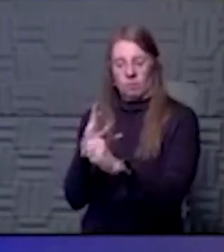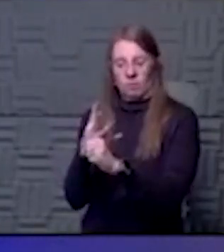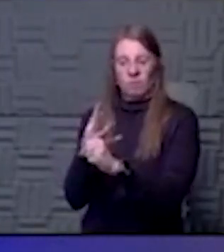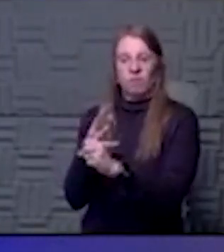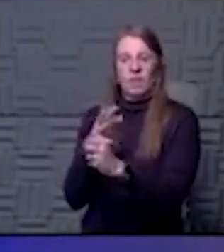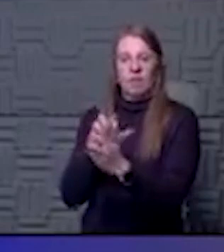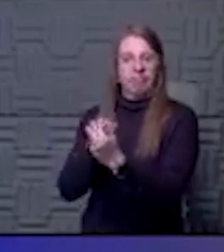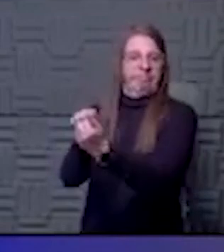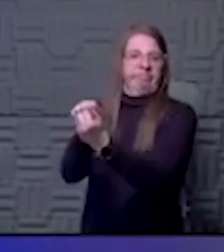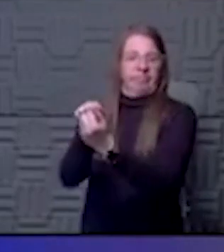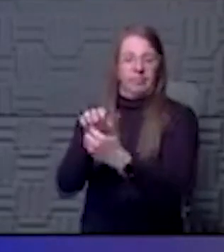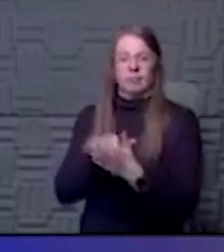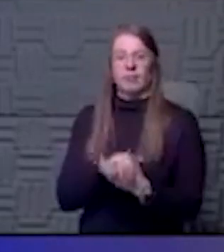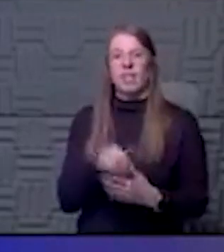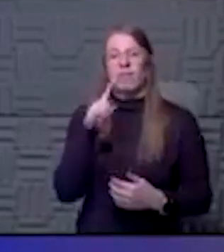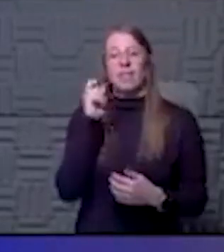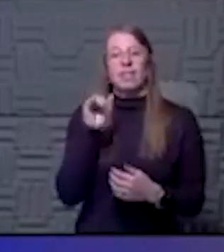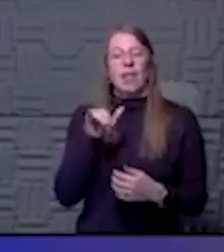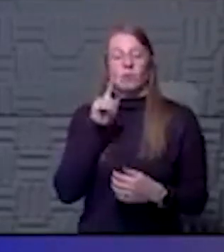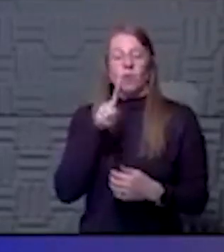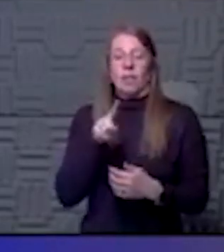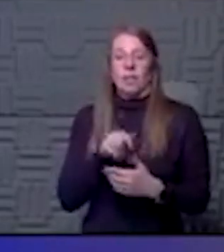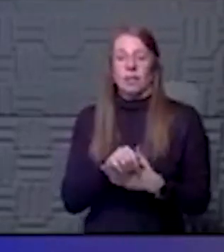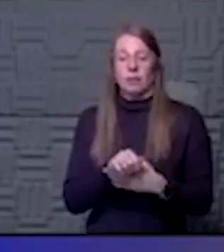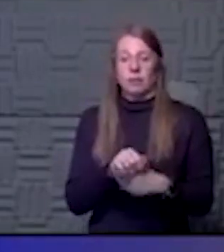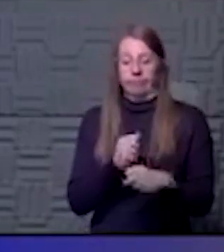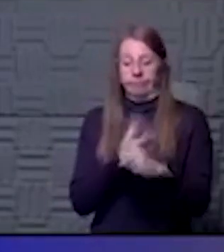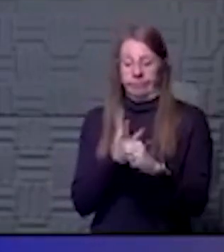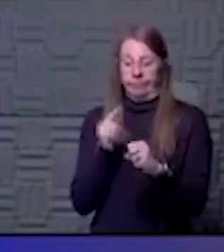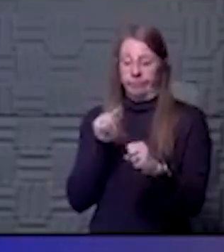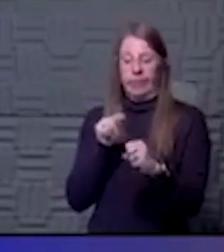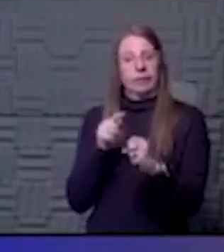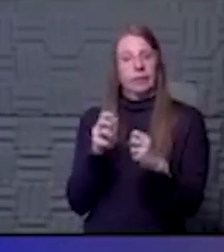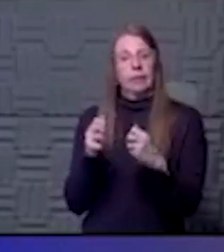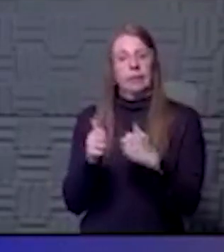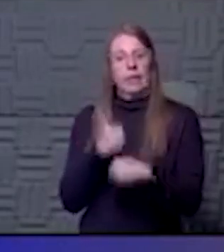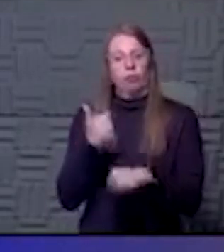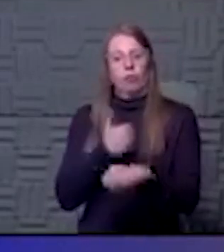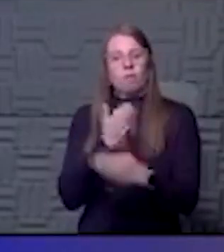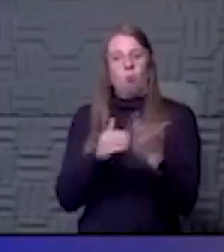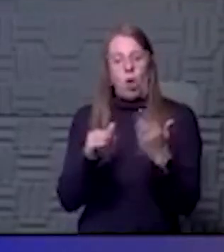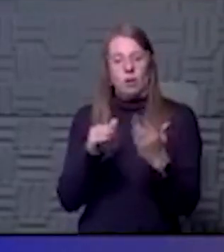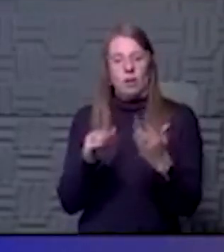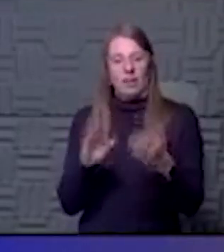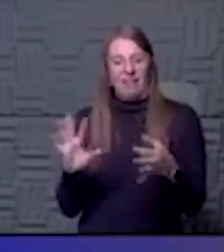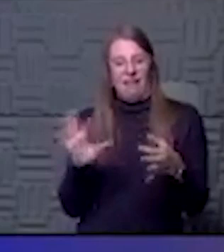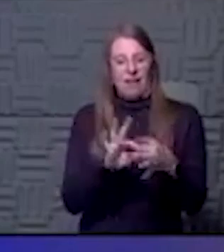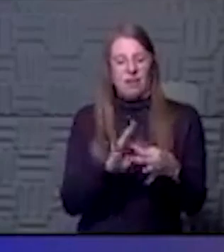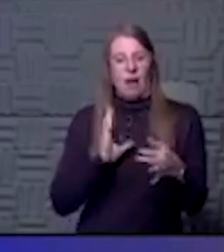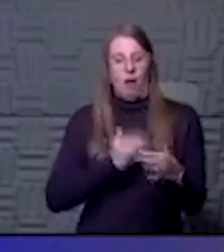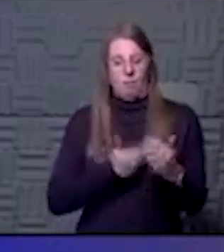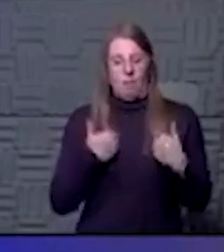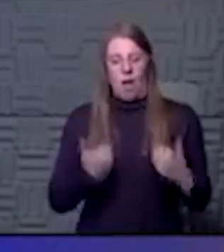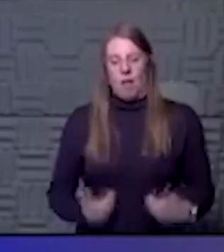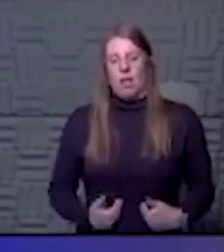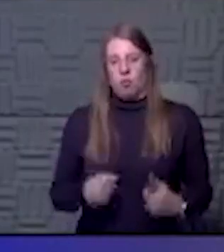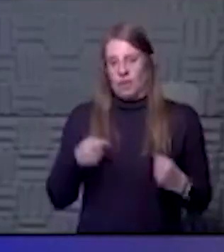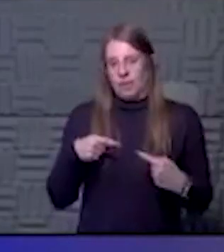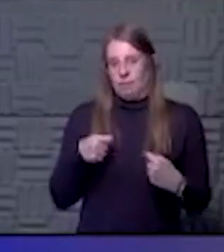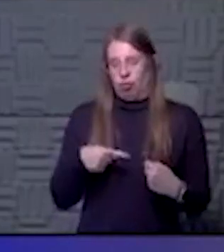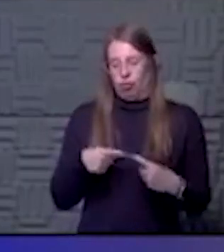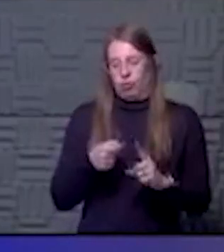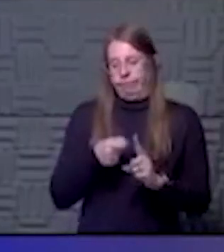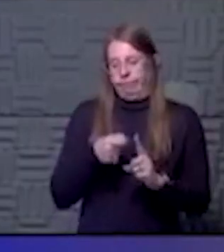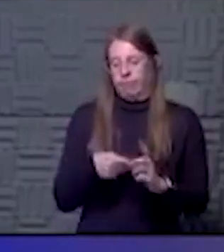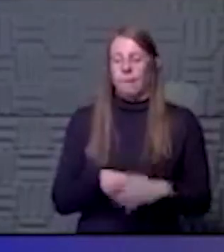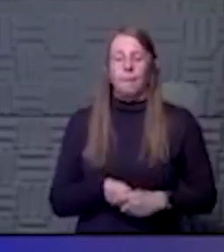another. Because that is really, the business end of the virus, and that's what attaches to our receptors in our body. So at this point, they